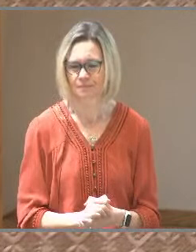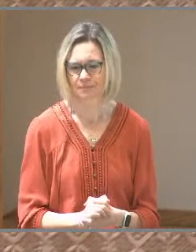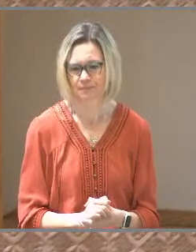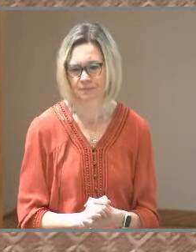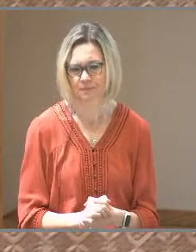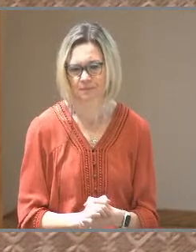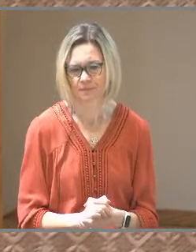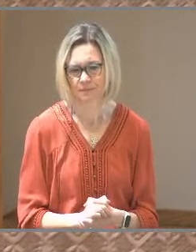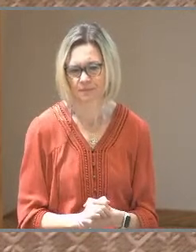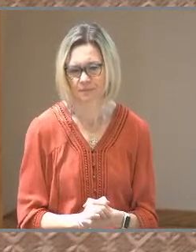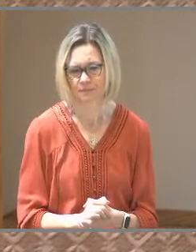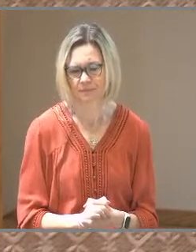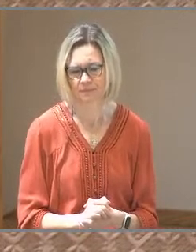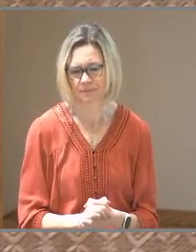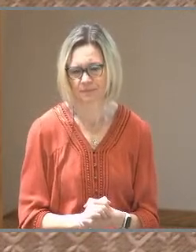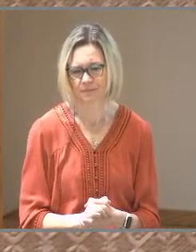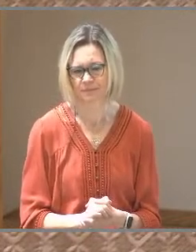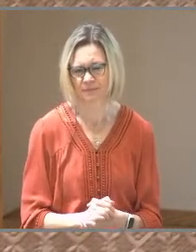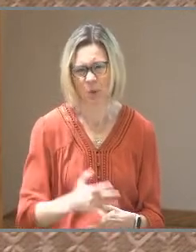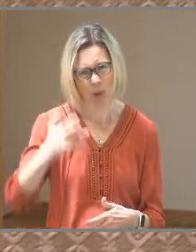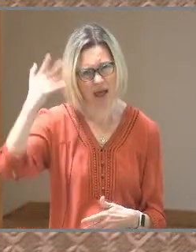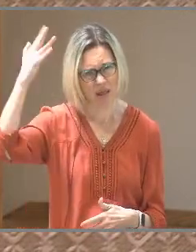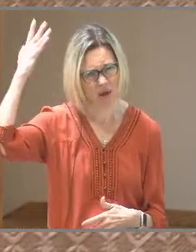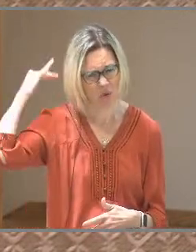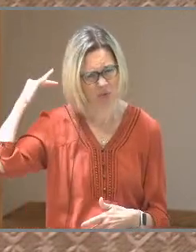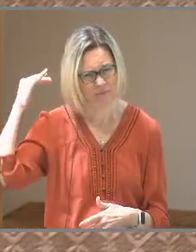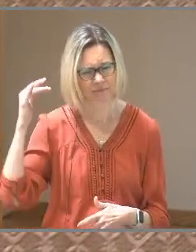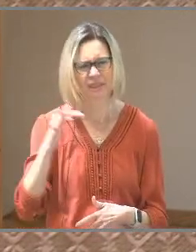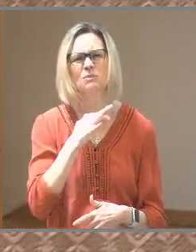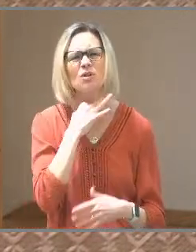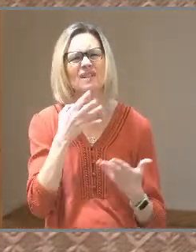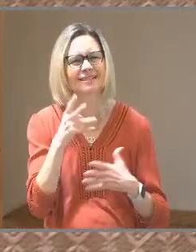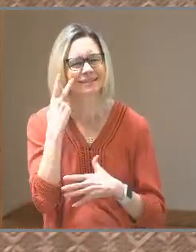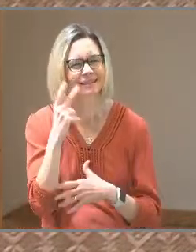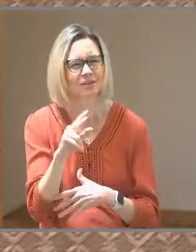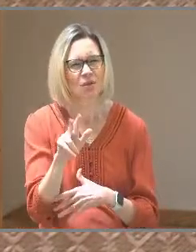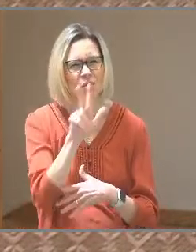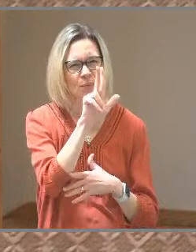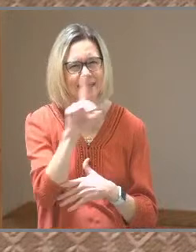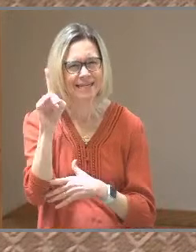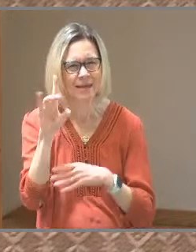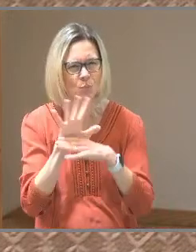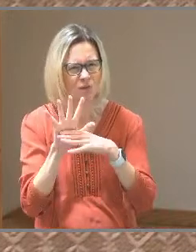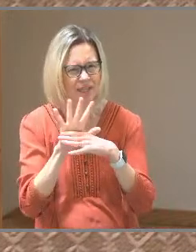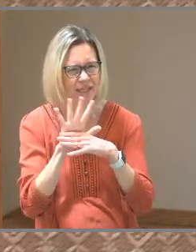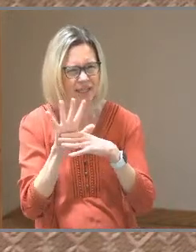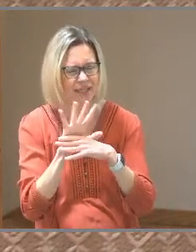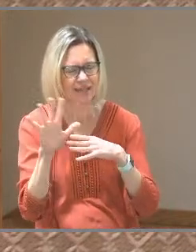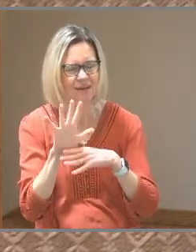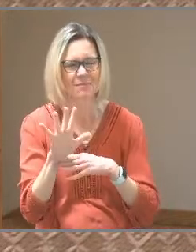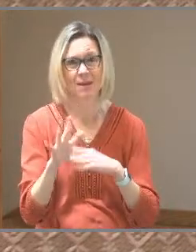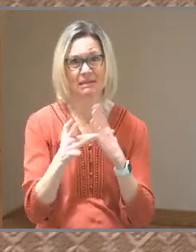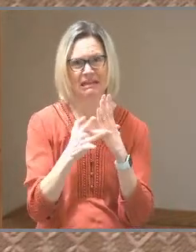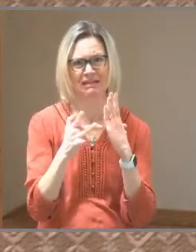ago, and I don't know, have you ever gone to a 3D movie? What? Maybe that's too old technology for